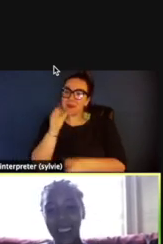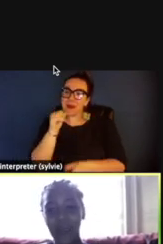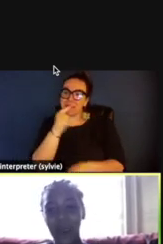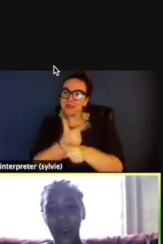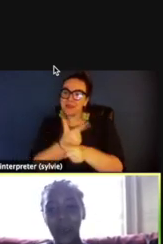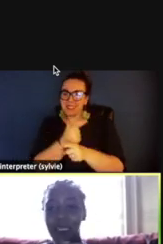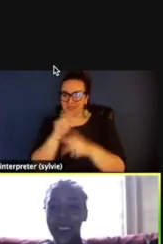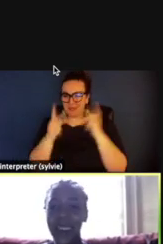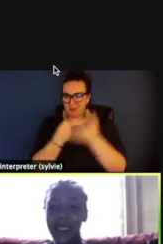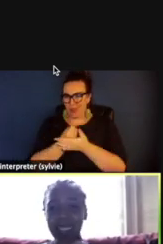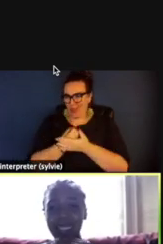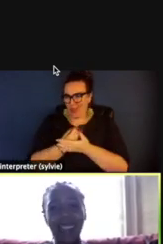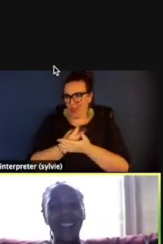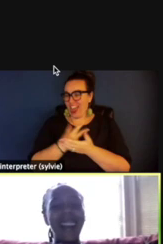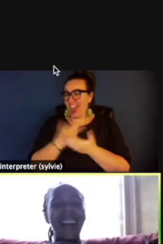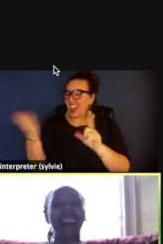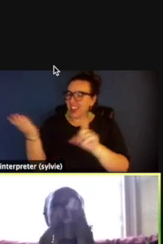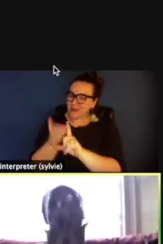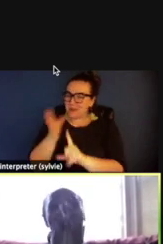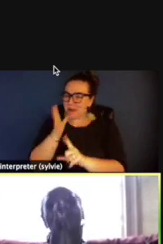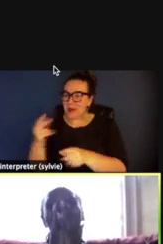I got my mom to go to Vegas with us.